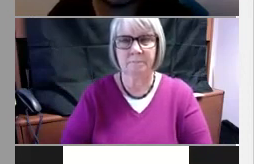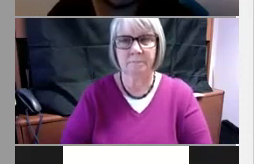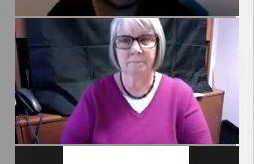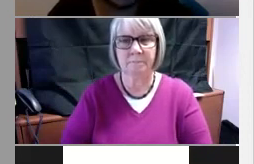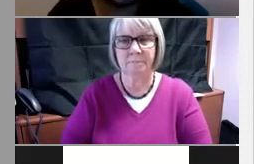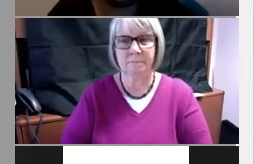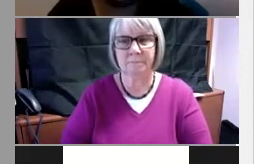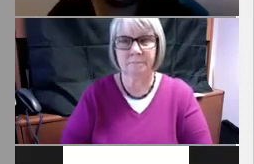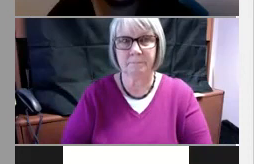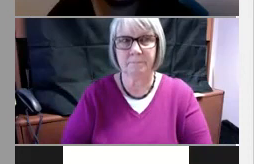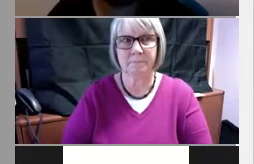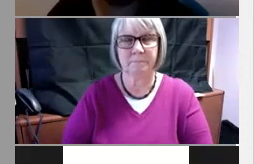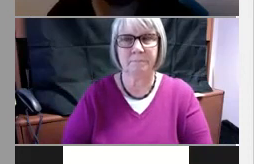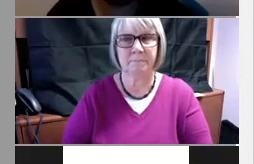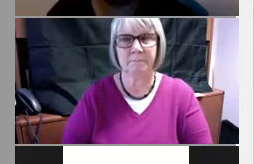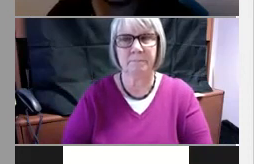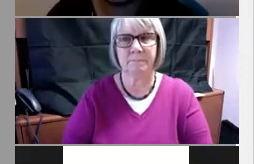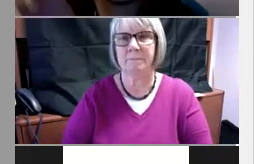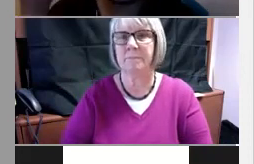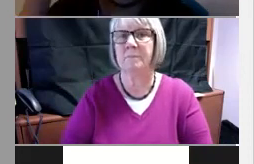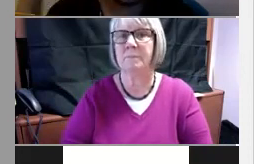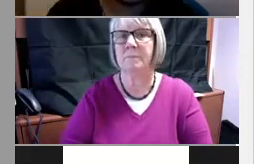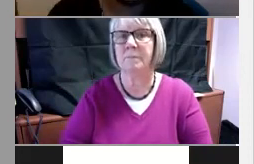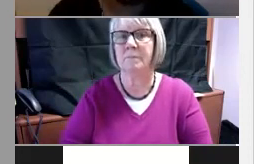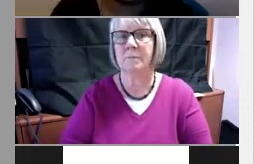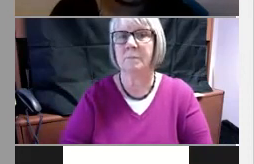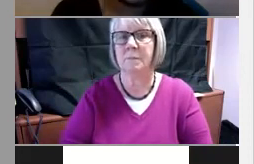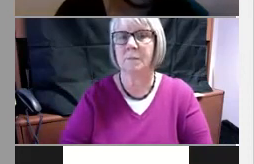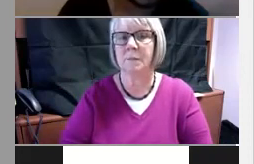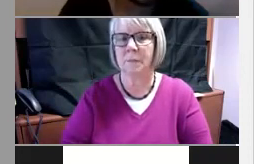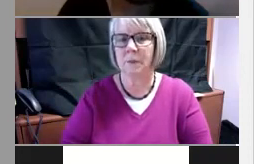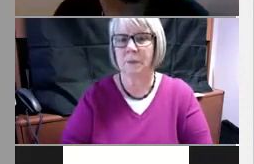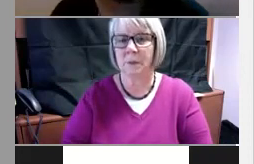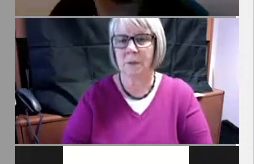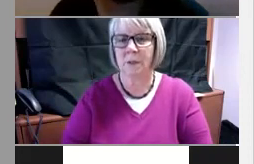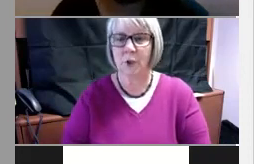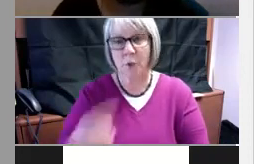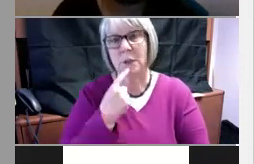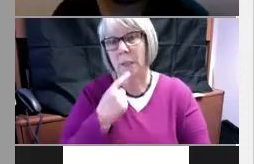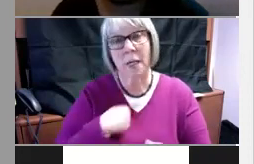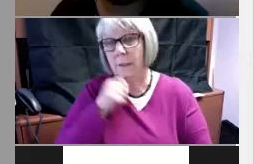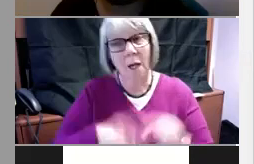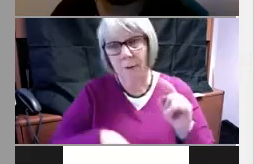Nobody remembers? You can say, I don't remember. That is fine as well.